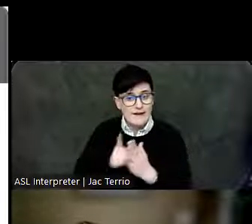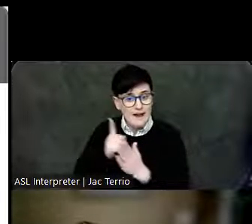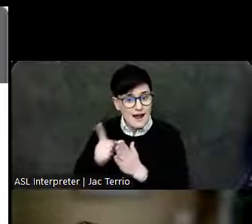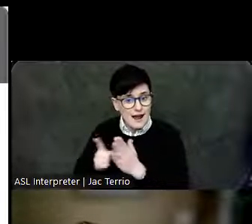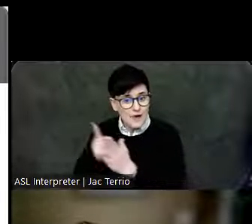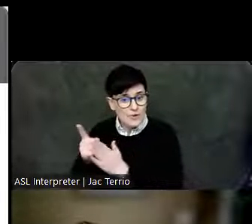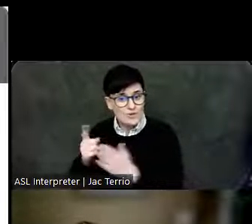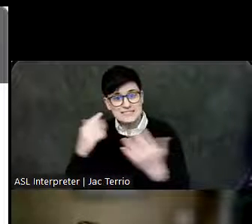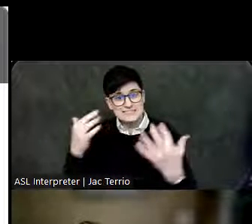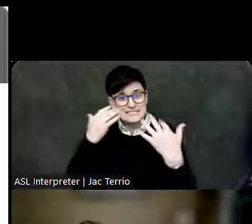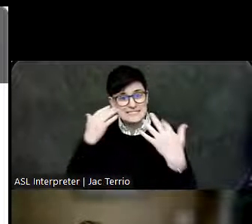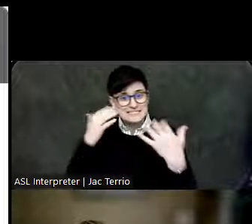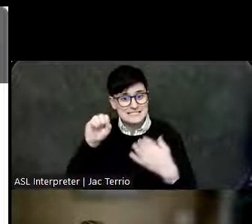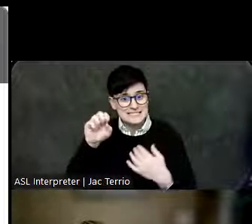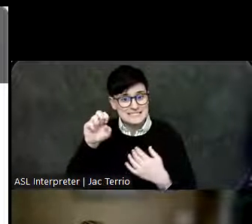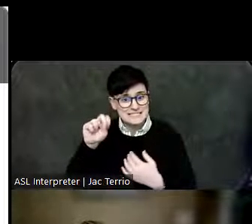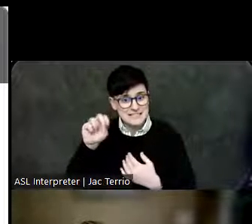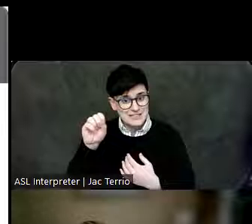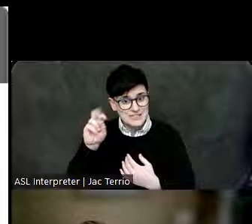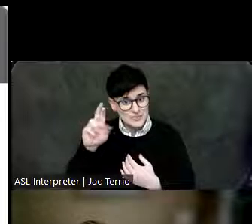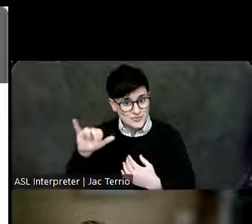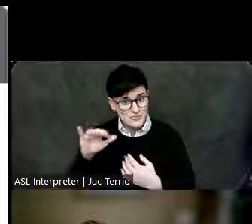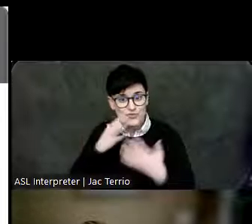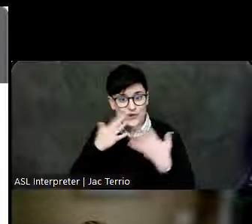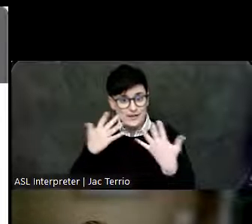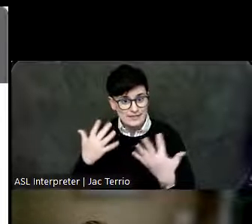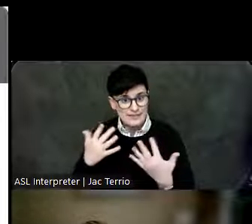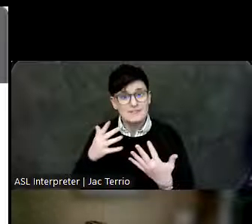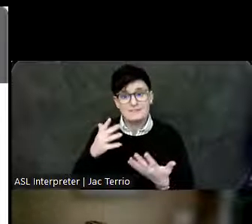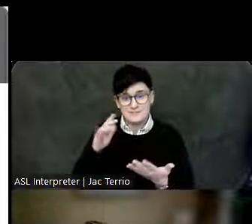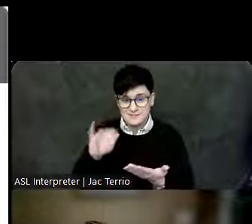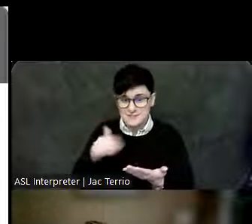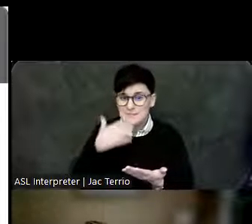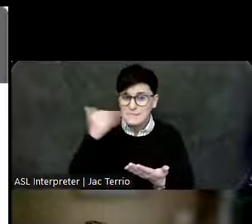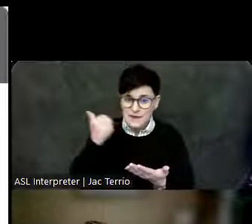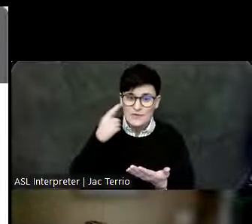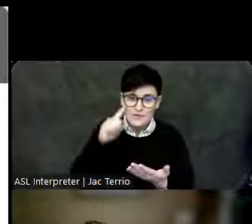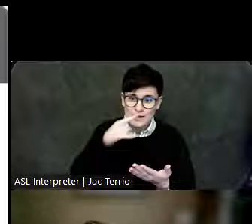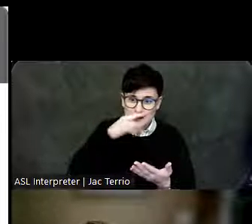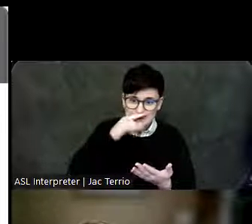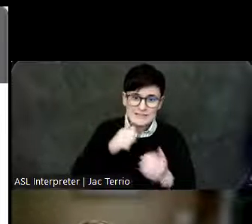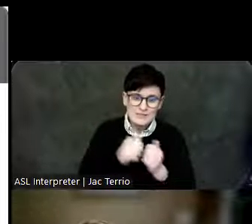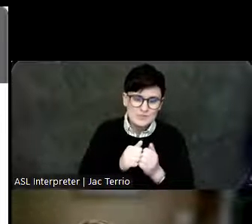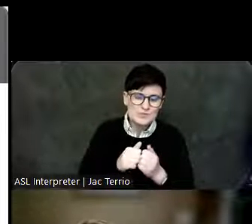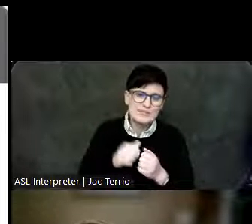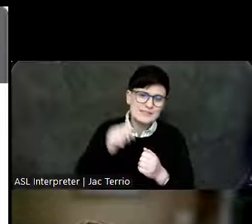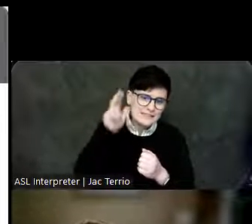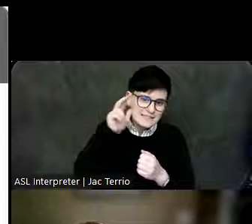which can be good for kids with vision and hearing issues just because they keep it a little quieter and things as well.